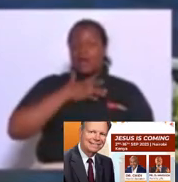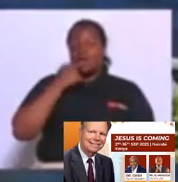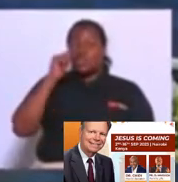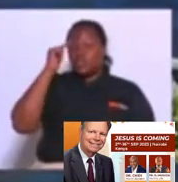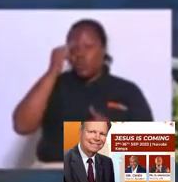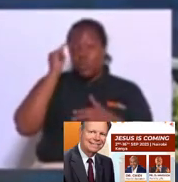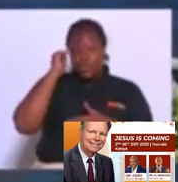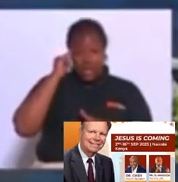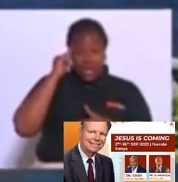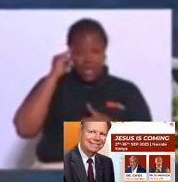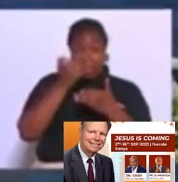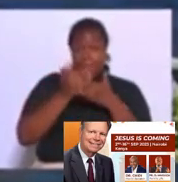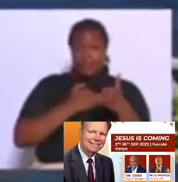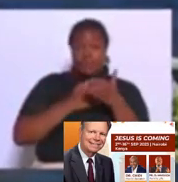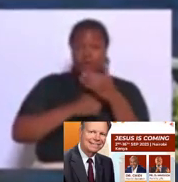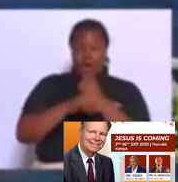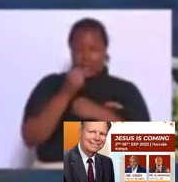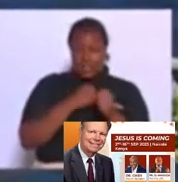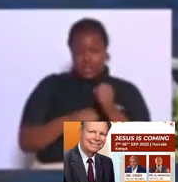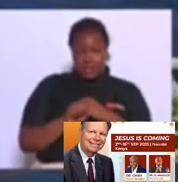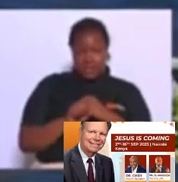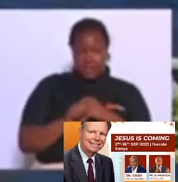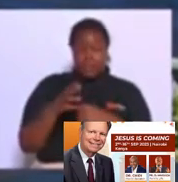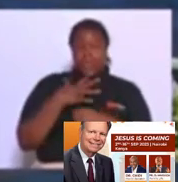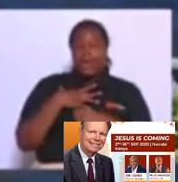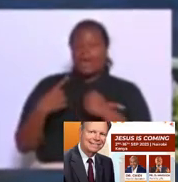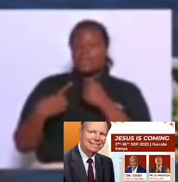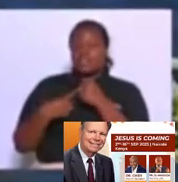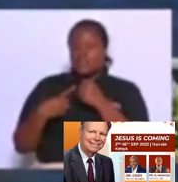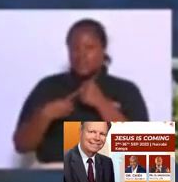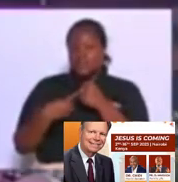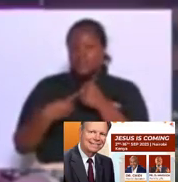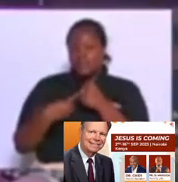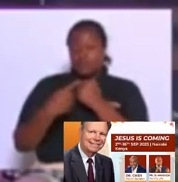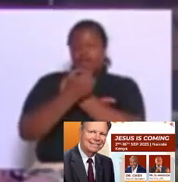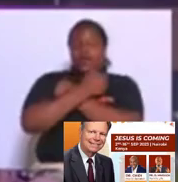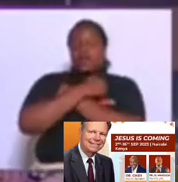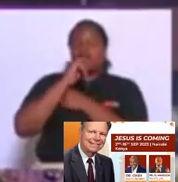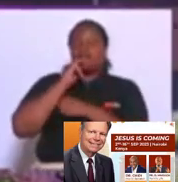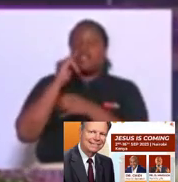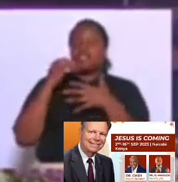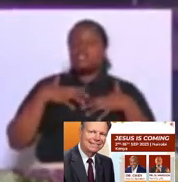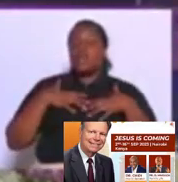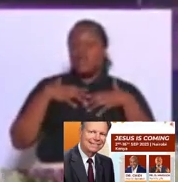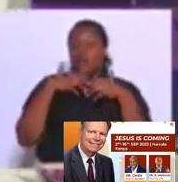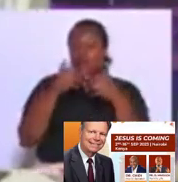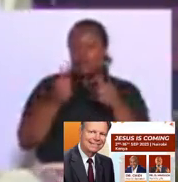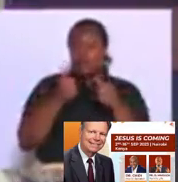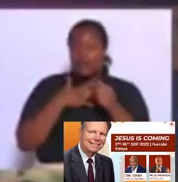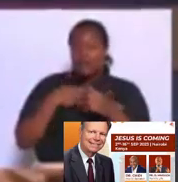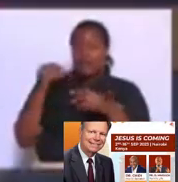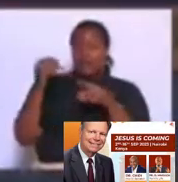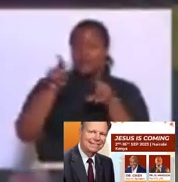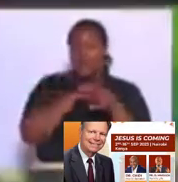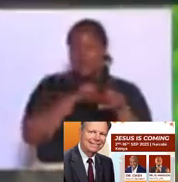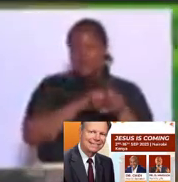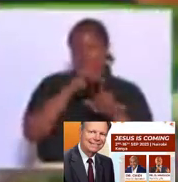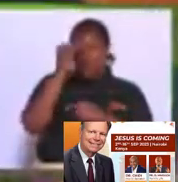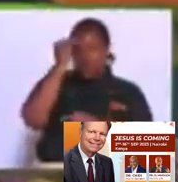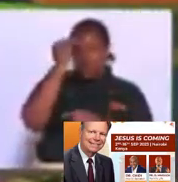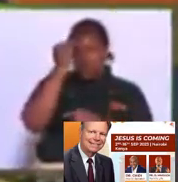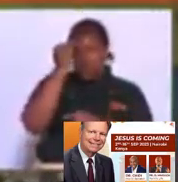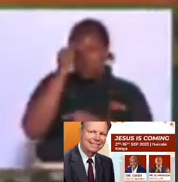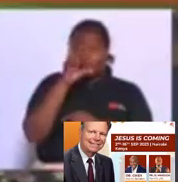before acting. You see, love is also healing. Love is healing. In fact, Dean